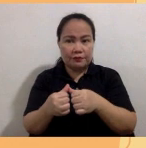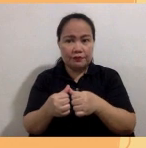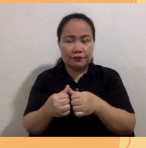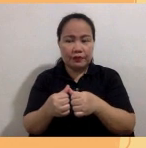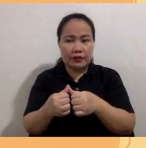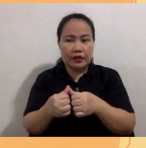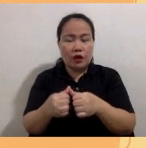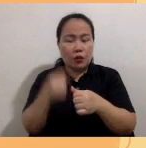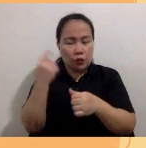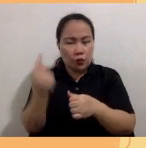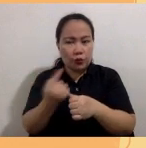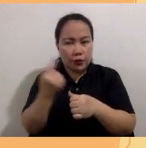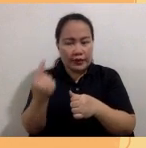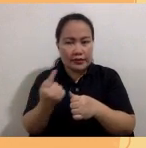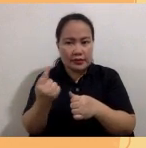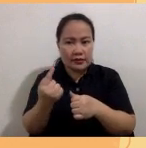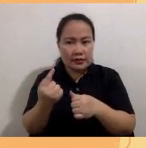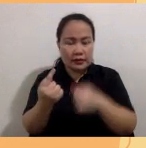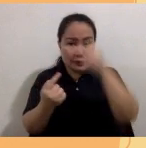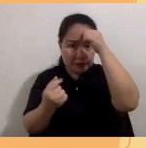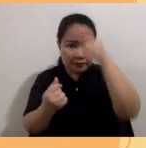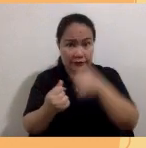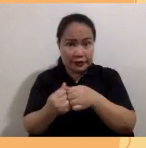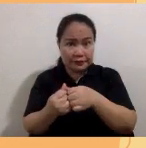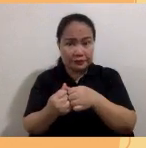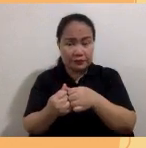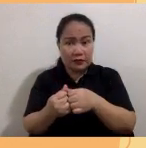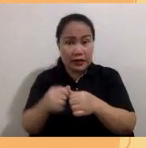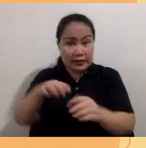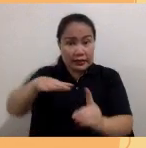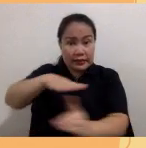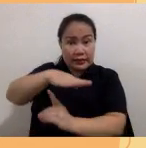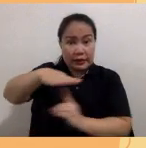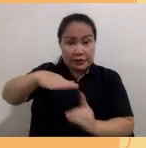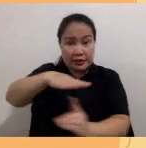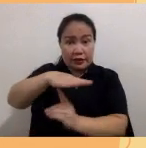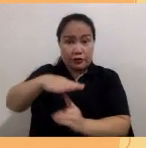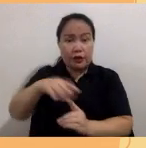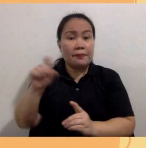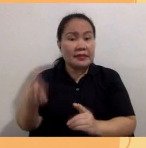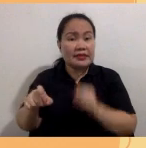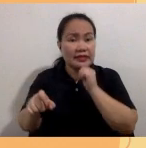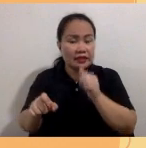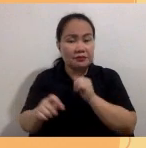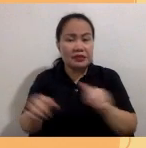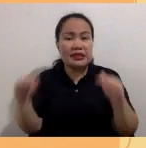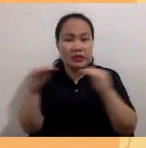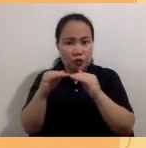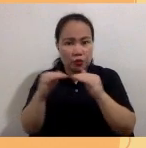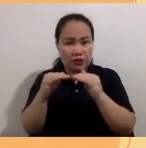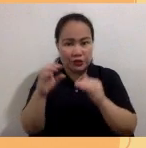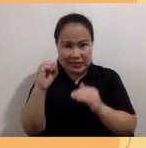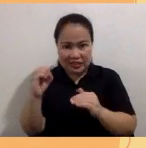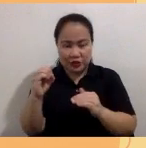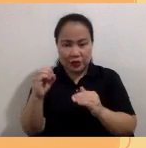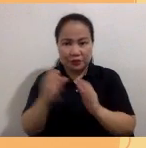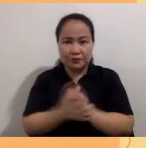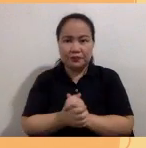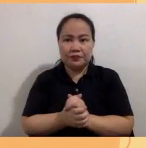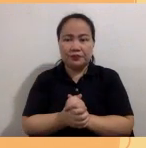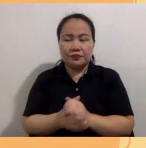maging undefined ang expression natin, dapat ang denominator natin ay hindi mag-equal sa